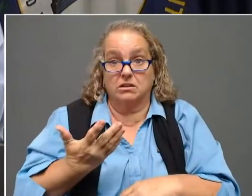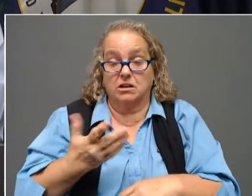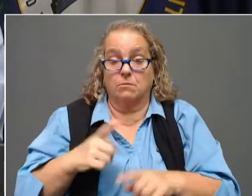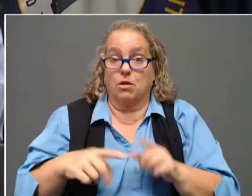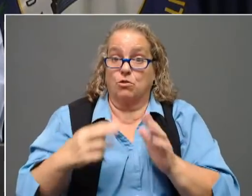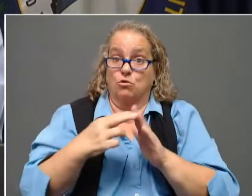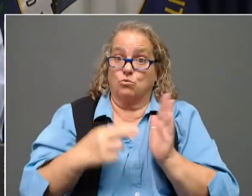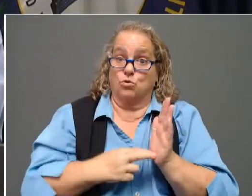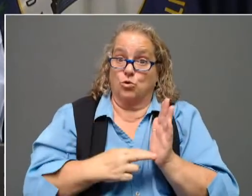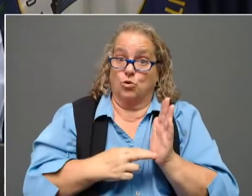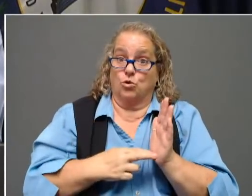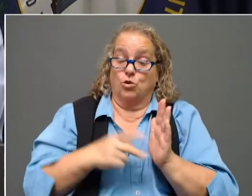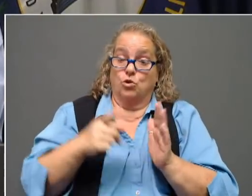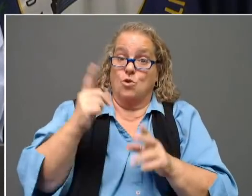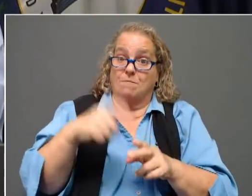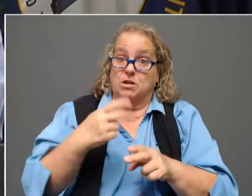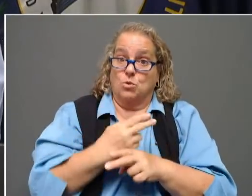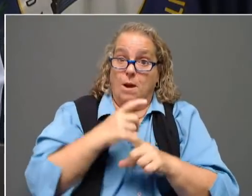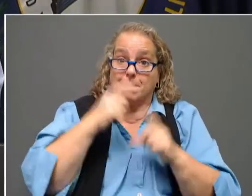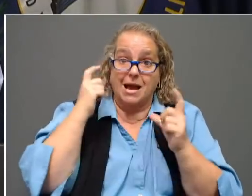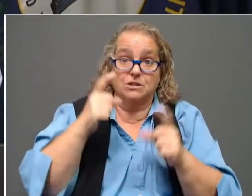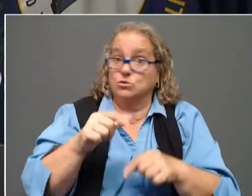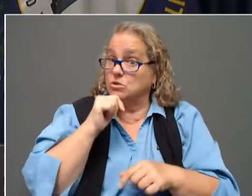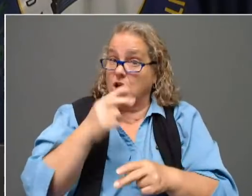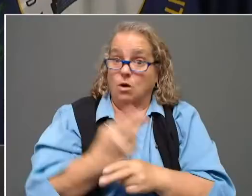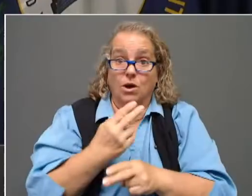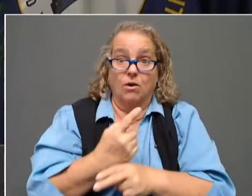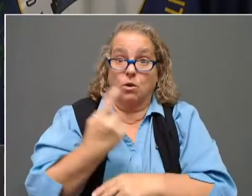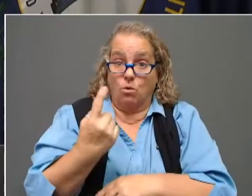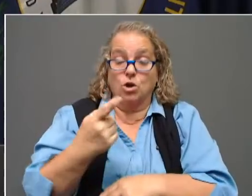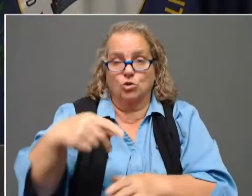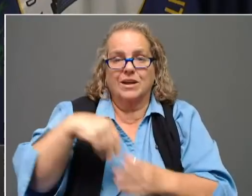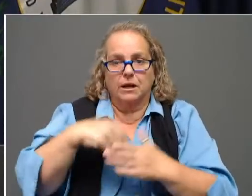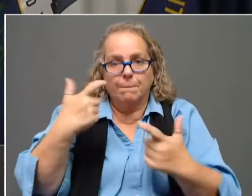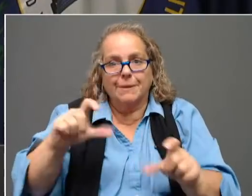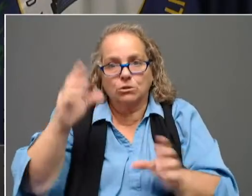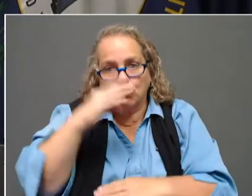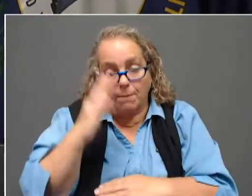mask, and there's an outbreak and you weren't wearing one, you're in pretty big trouble.